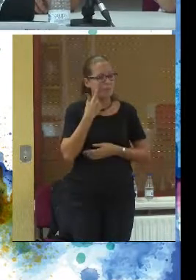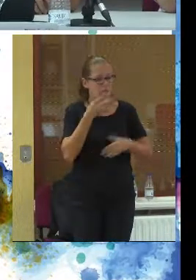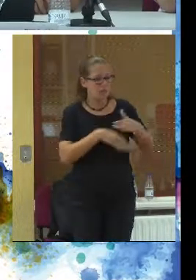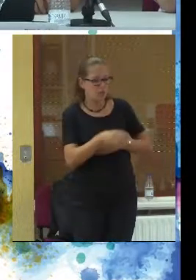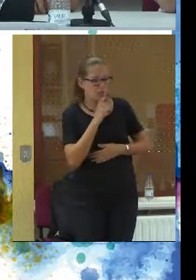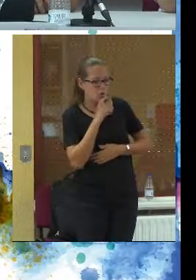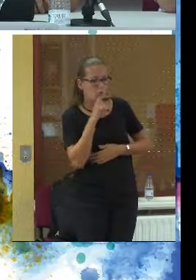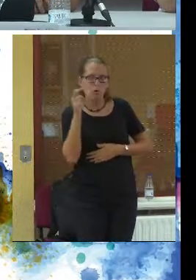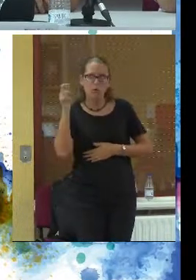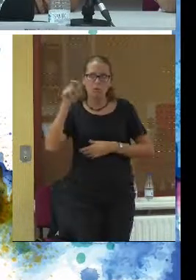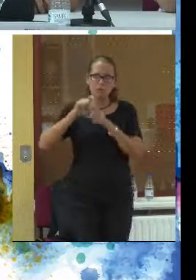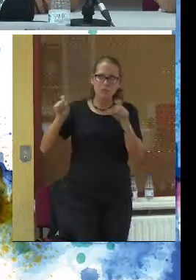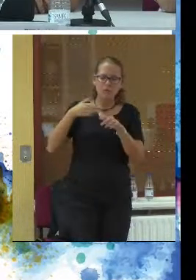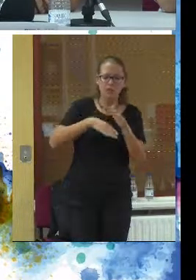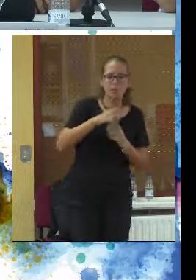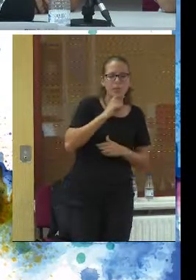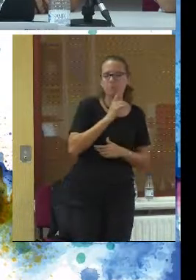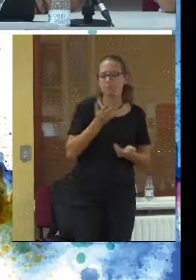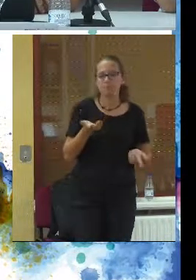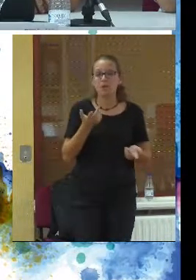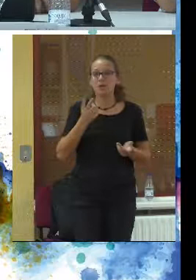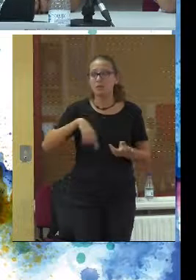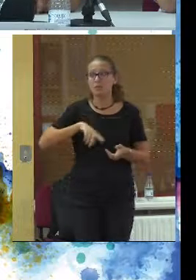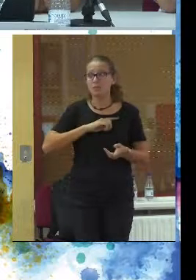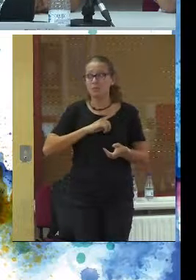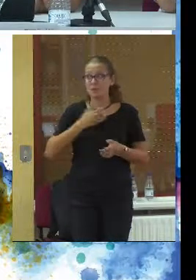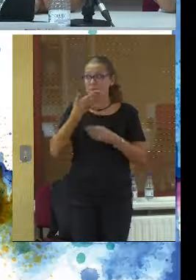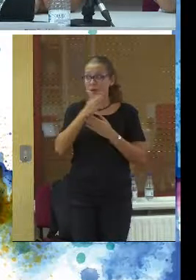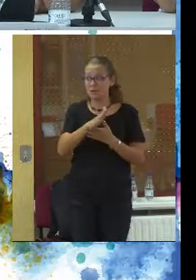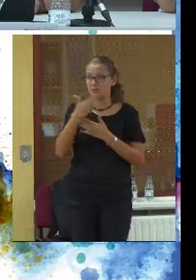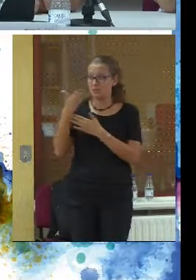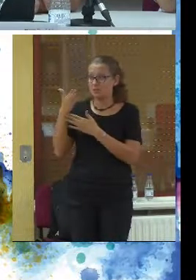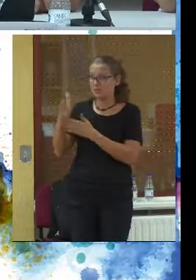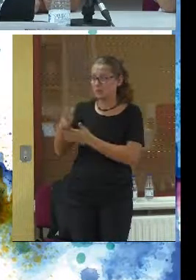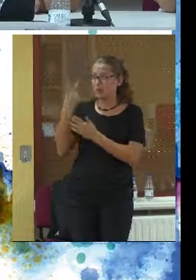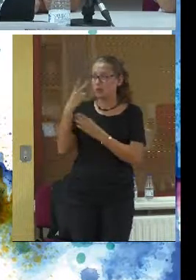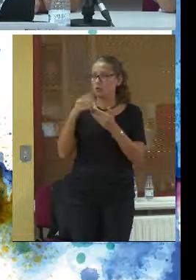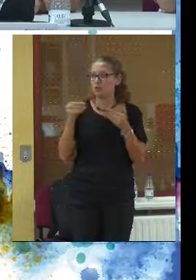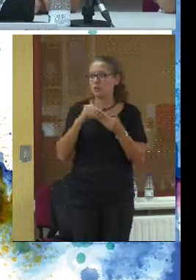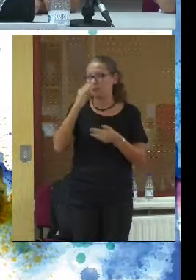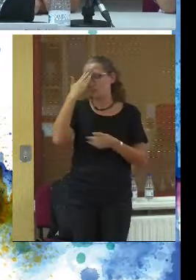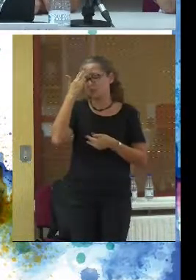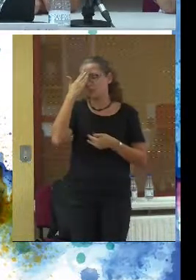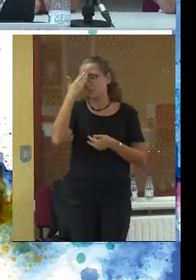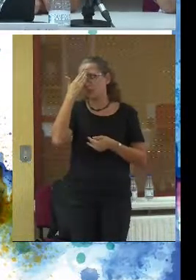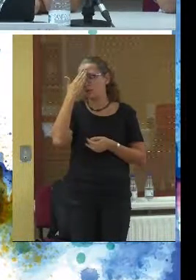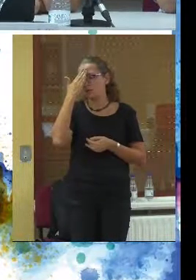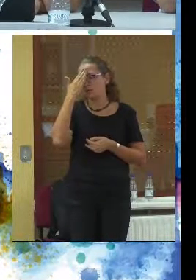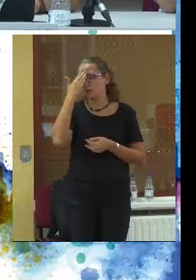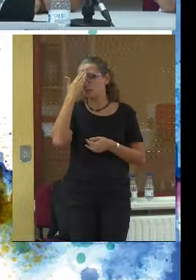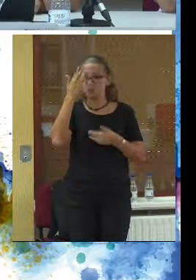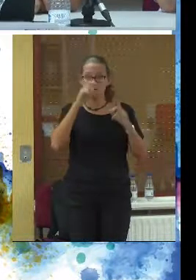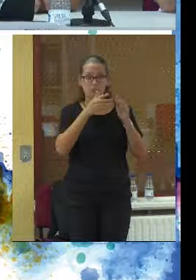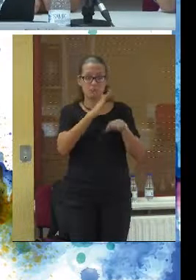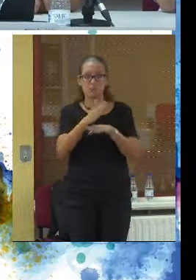I want to comment on how clients access the platform. I just want to say that when we presented this to two